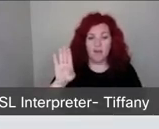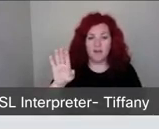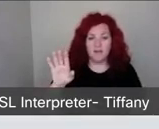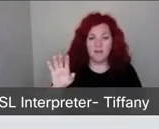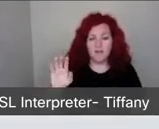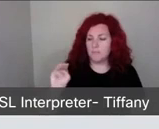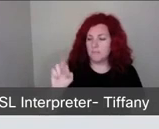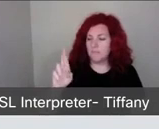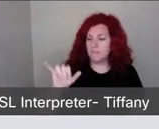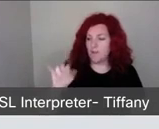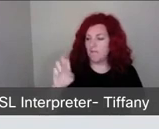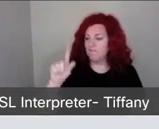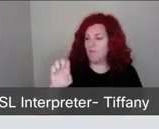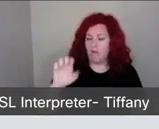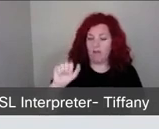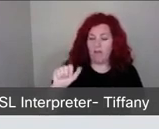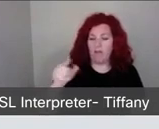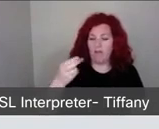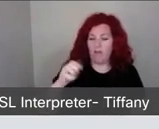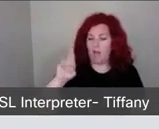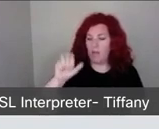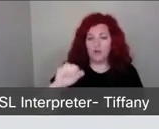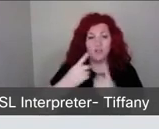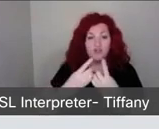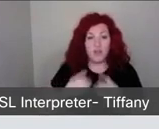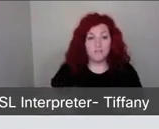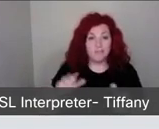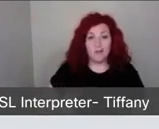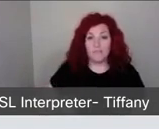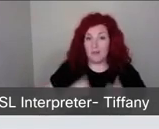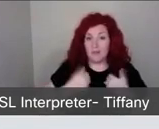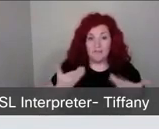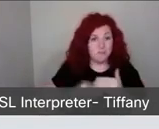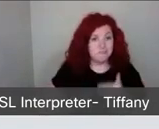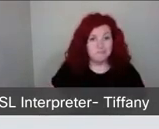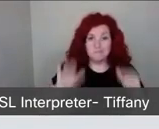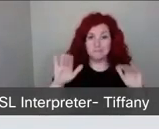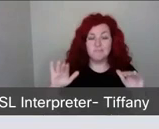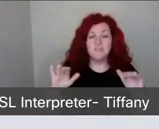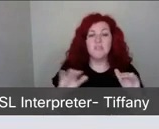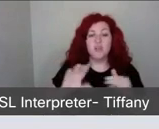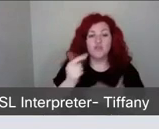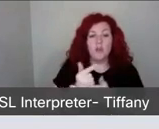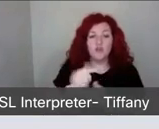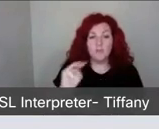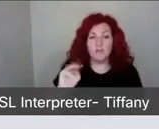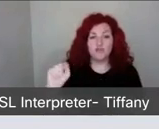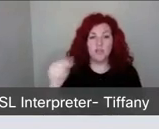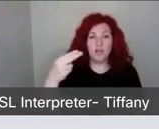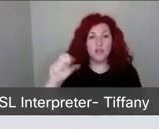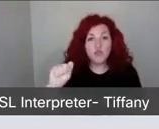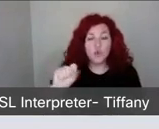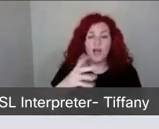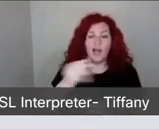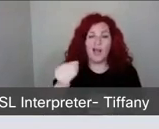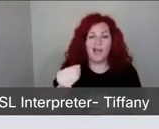lived here my whole life. I went and graduated from Metro Tech High School and plan on going to community college in Glendale Community College. And I also work